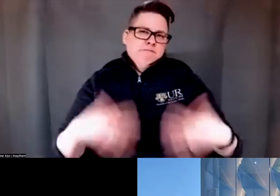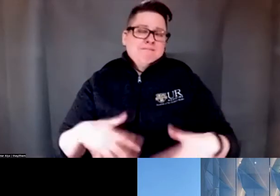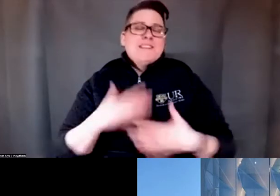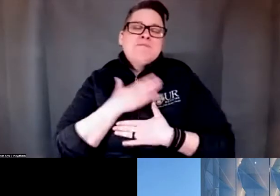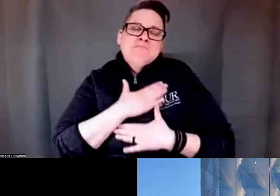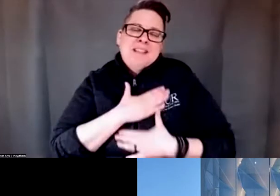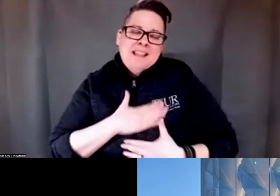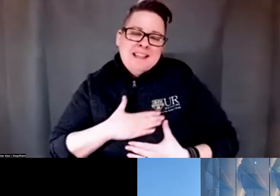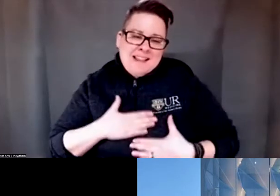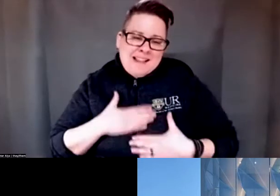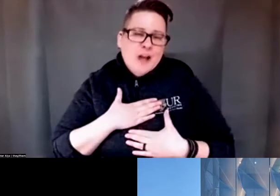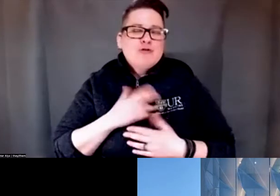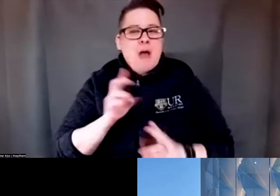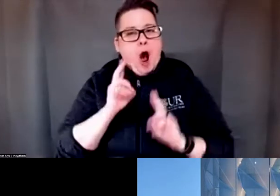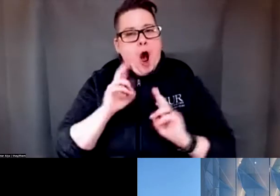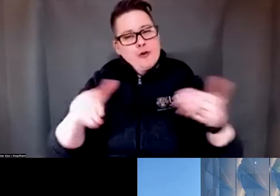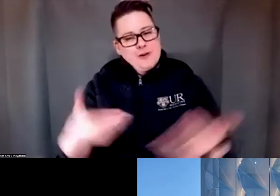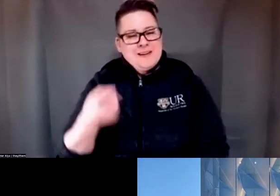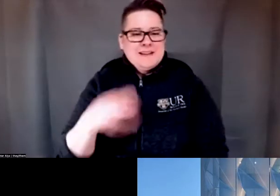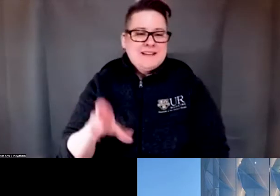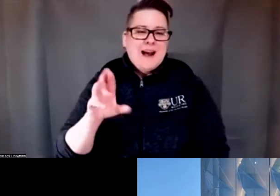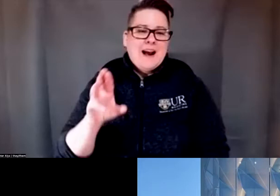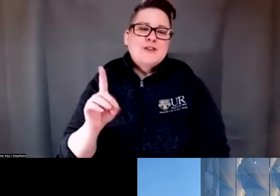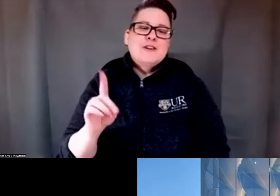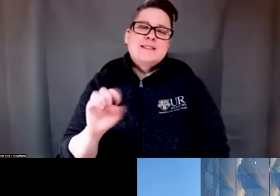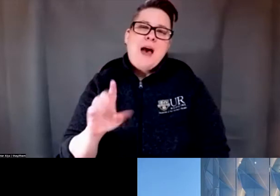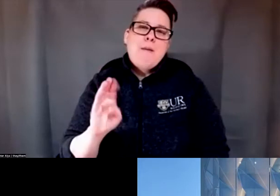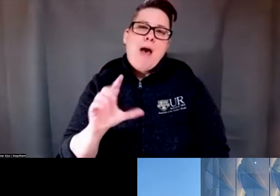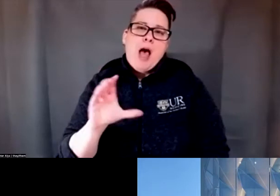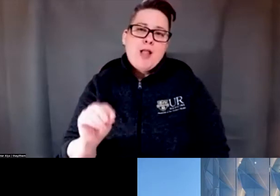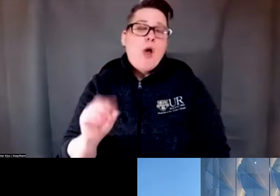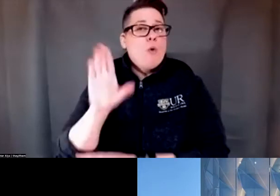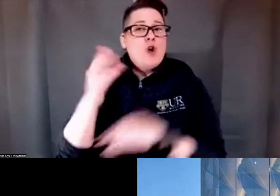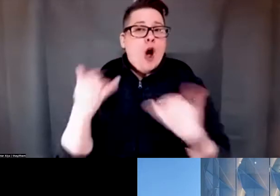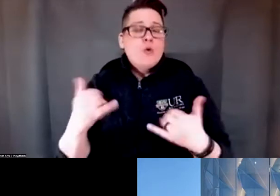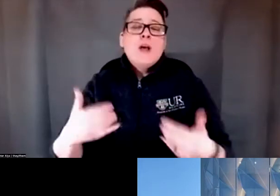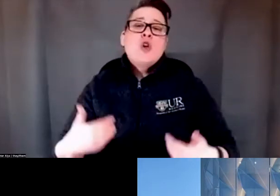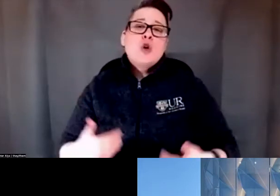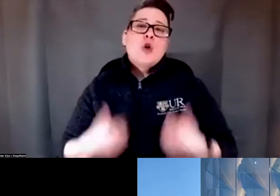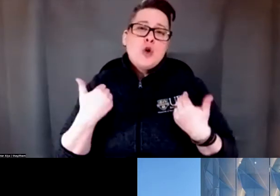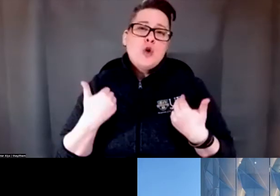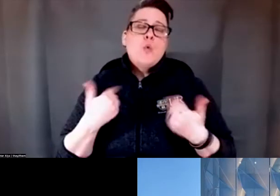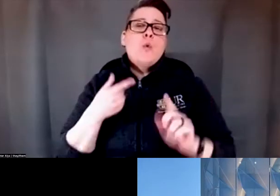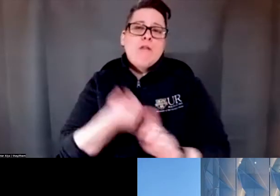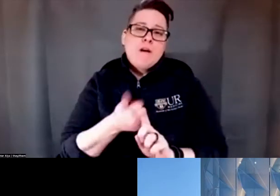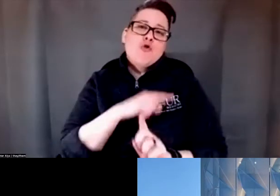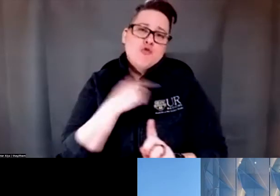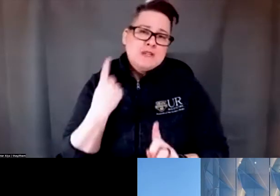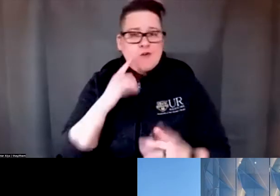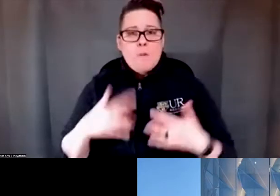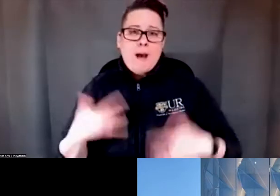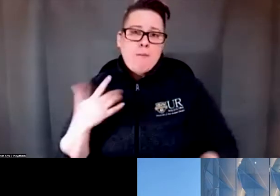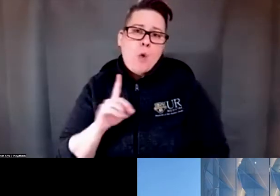pleasure and honor to introduce Dr. DelBello, who will give a talk titled Youth at Risk for Bipolar